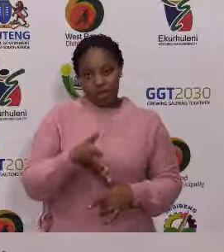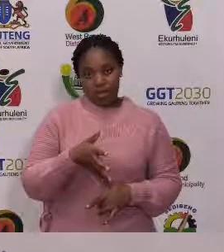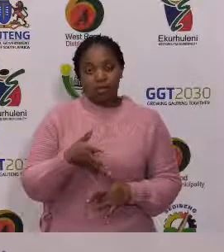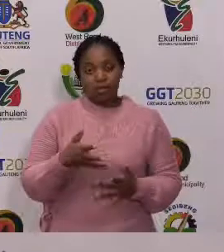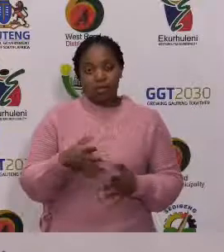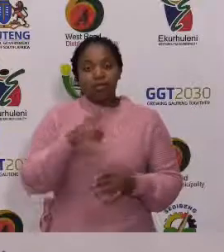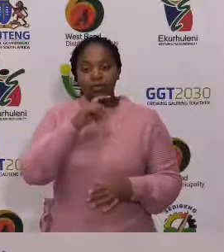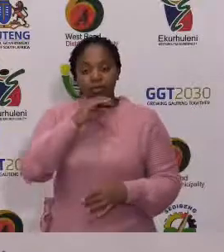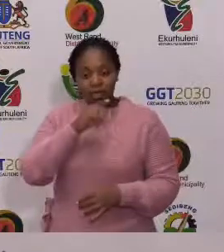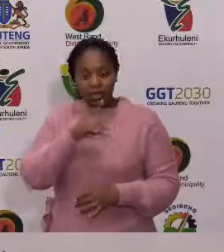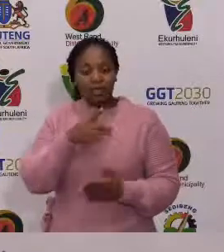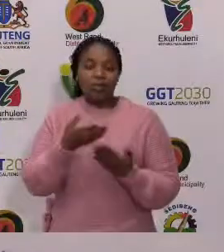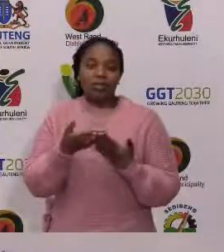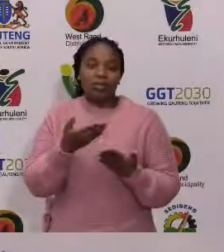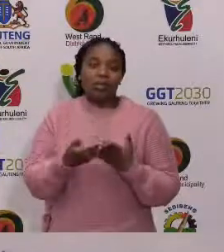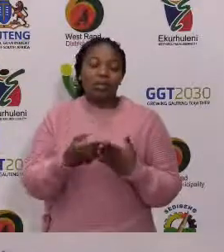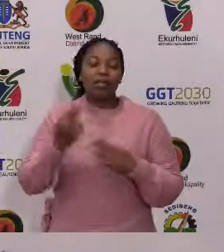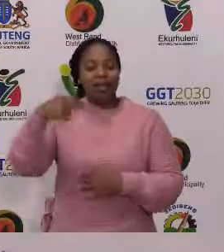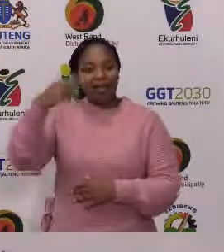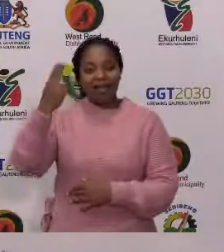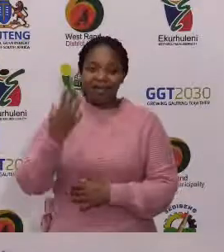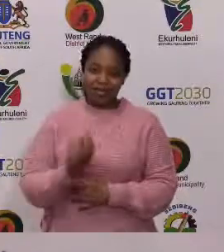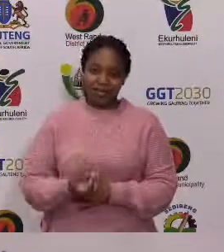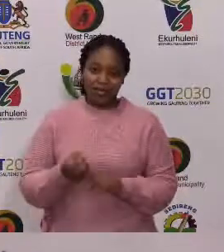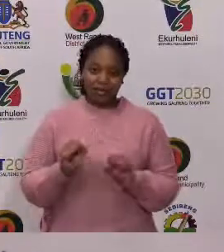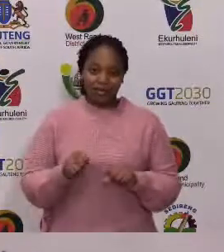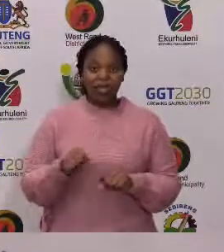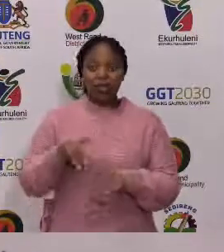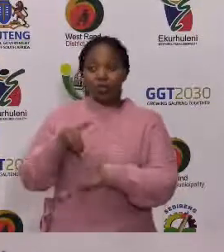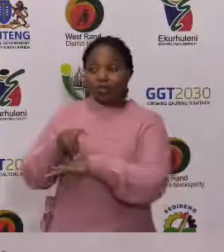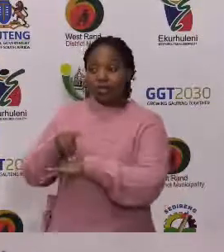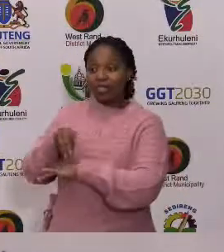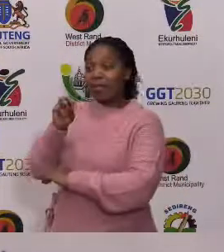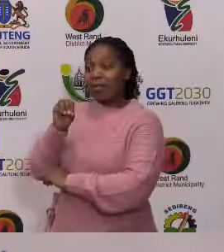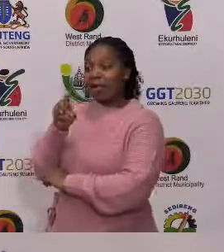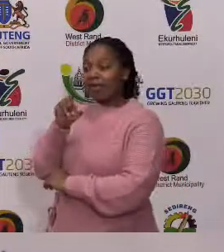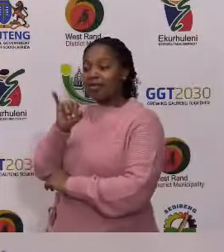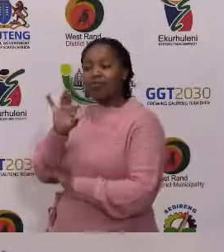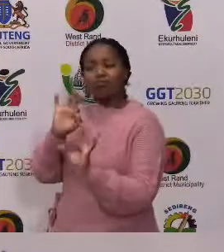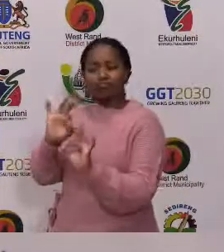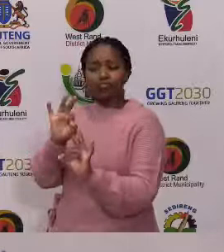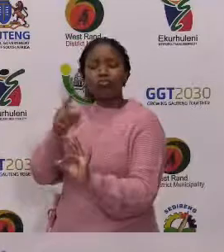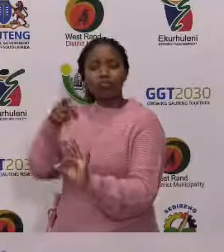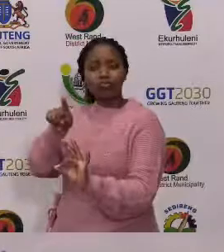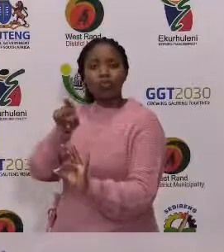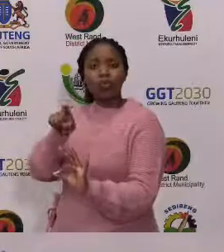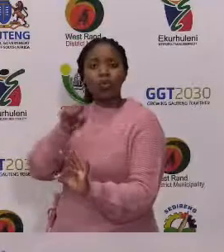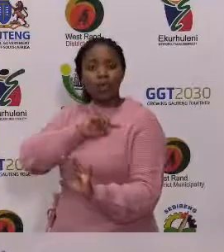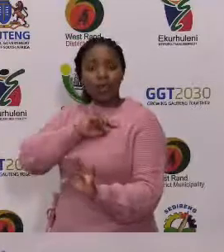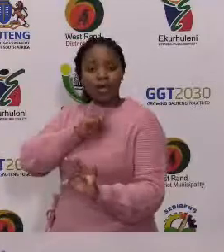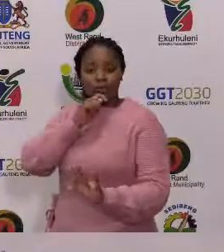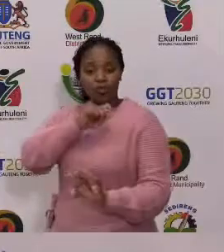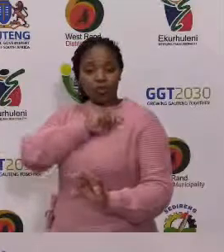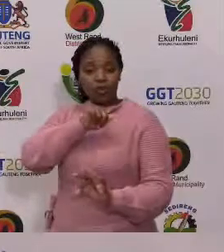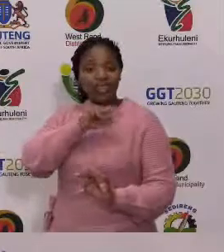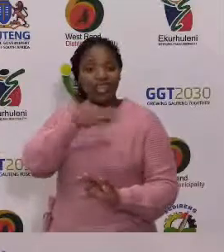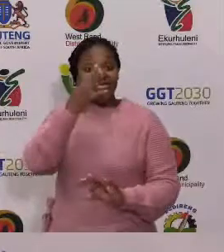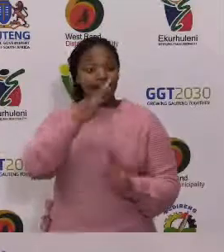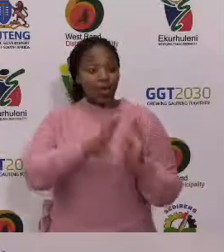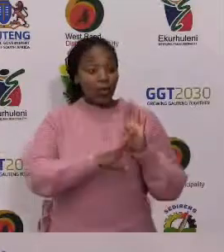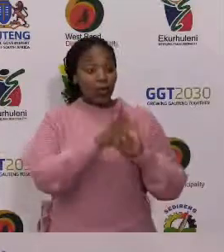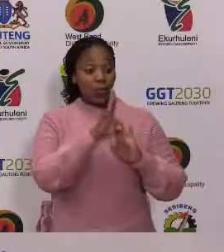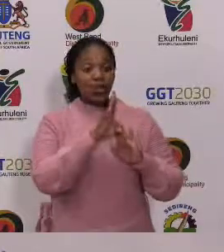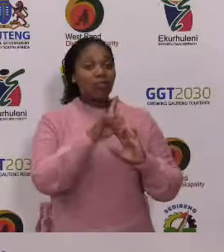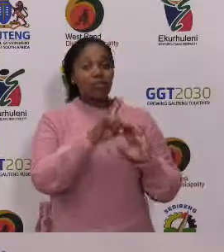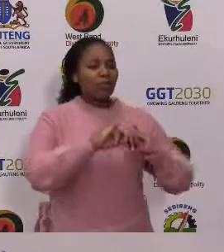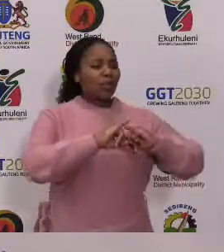high, but Prof. Mahdi is very correct. It's unlikely that the third wave, will be worse than the second wave because of the